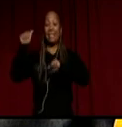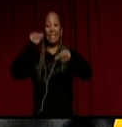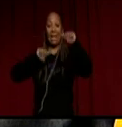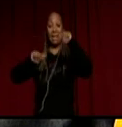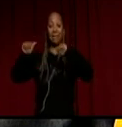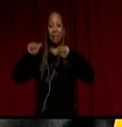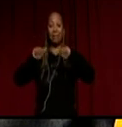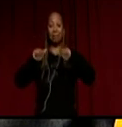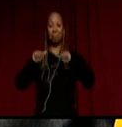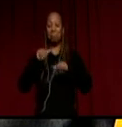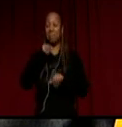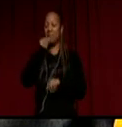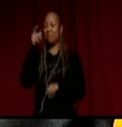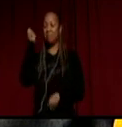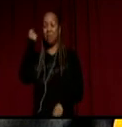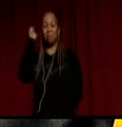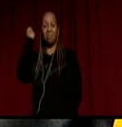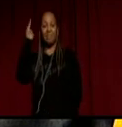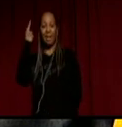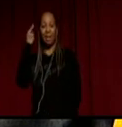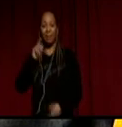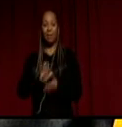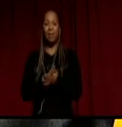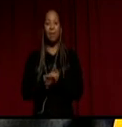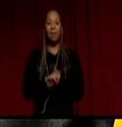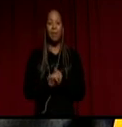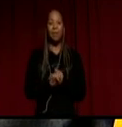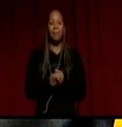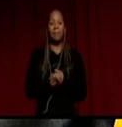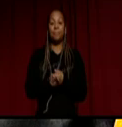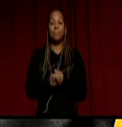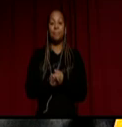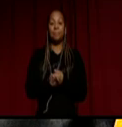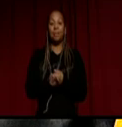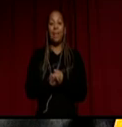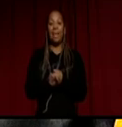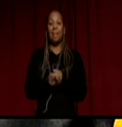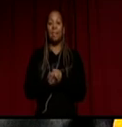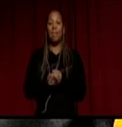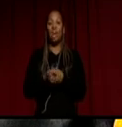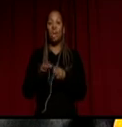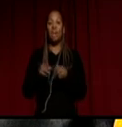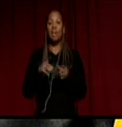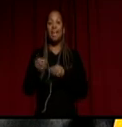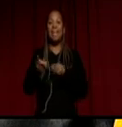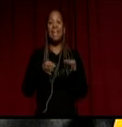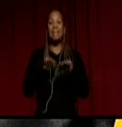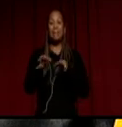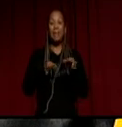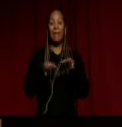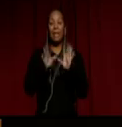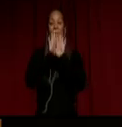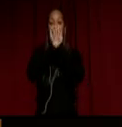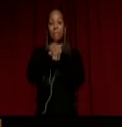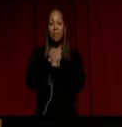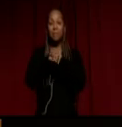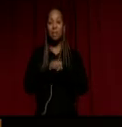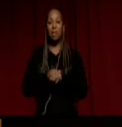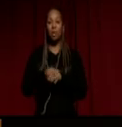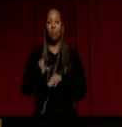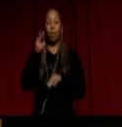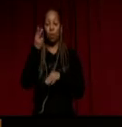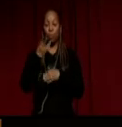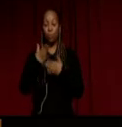no background in fact. And they are, perpetuating myths. We've heard too many myths over the